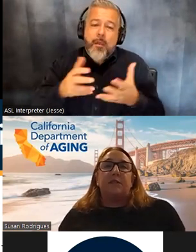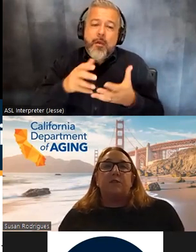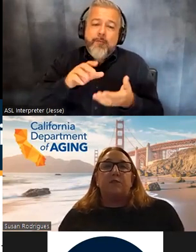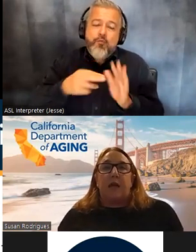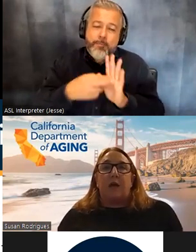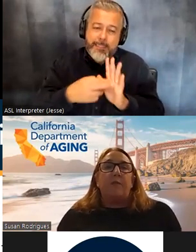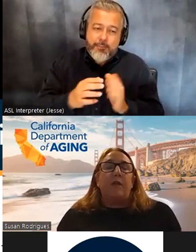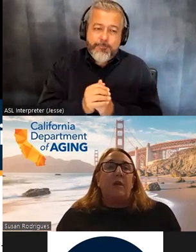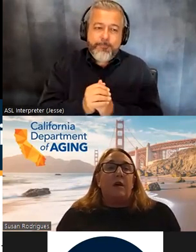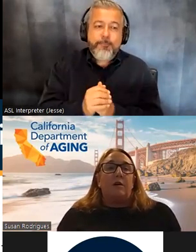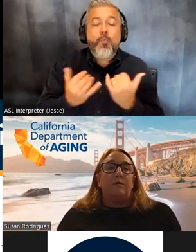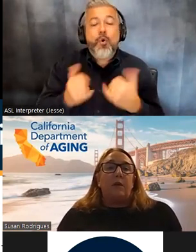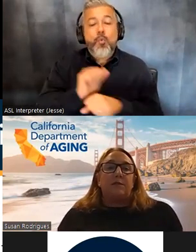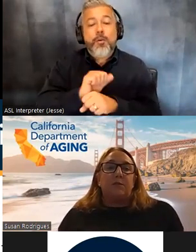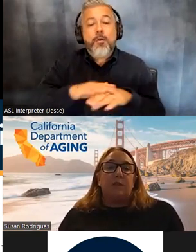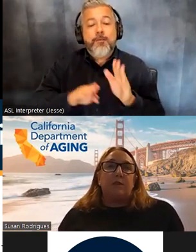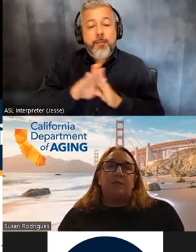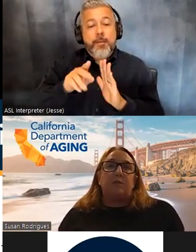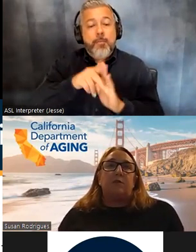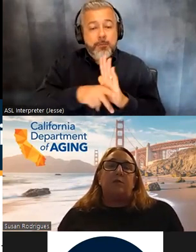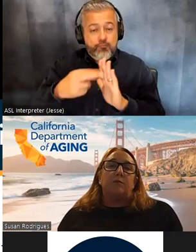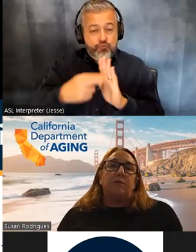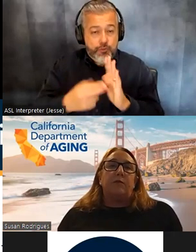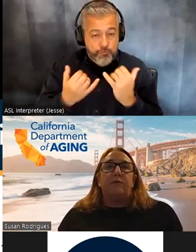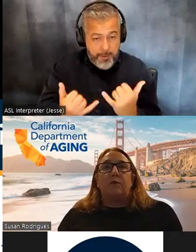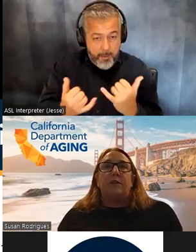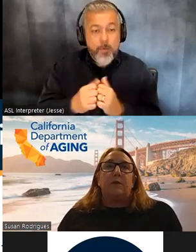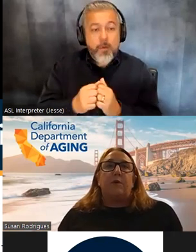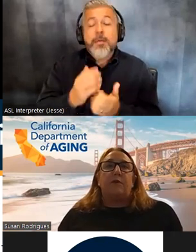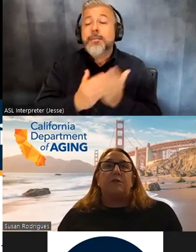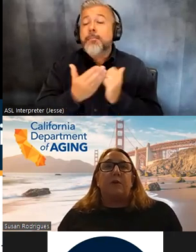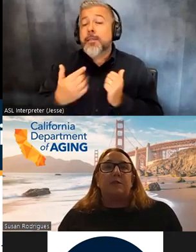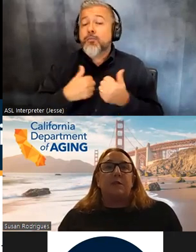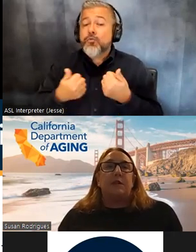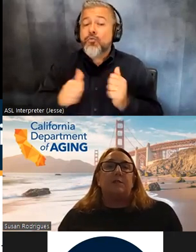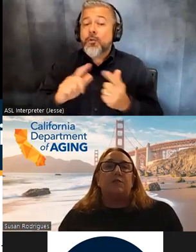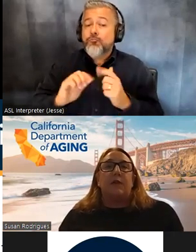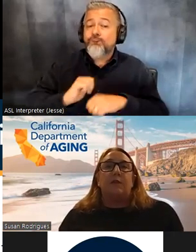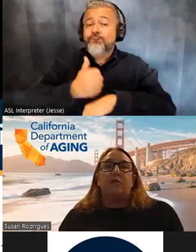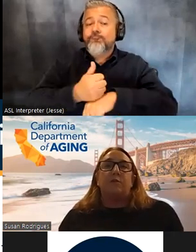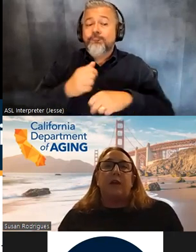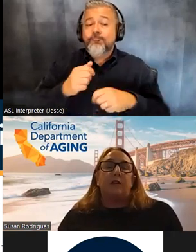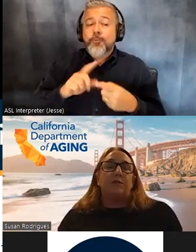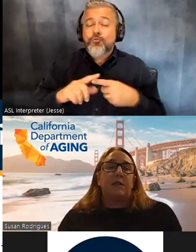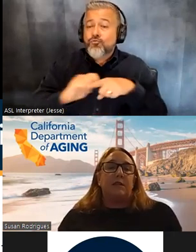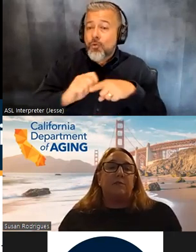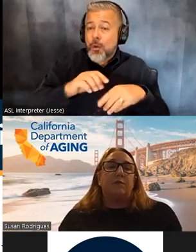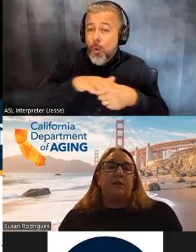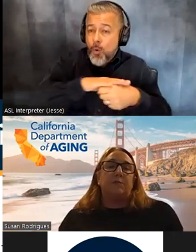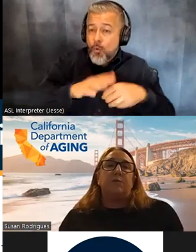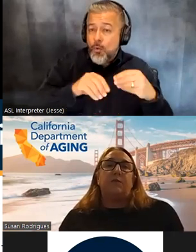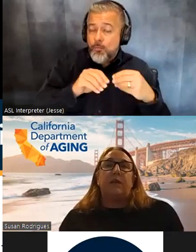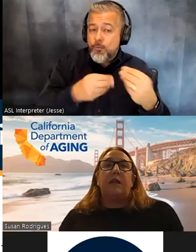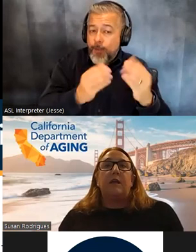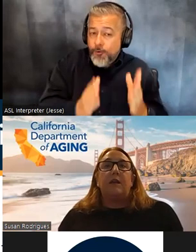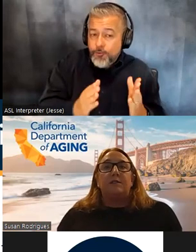and procedures now. Some of the other things that we're moving forward as and part of our responsibility is to train local providers. And then we will also